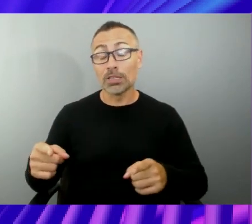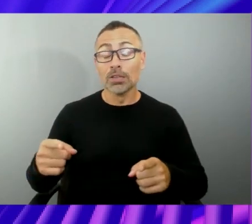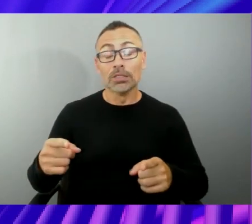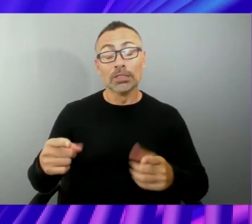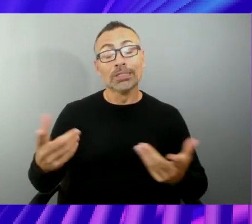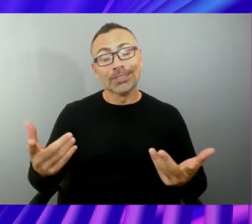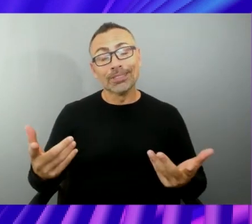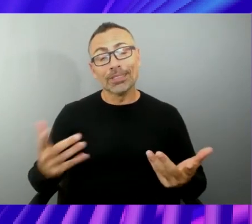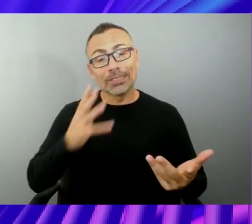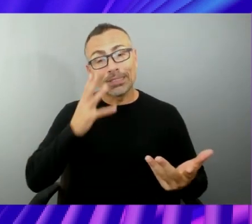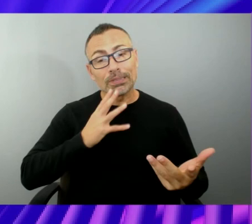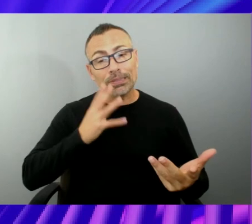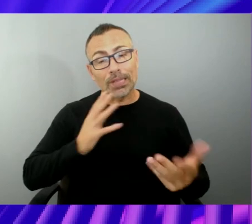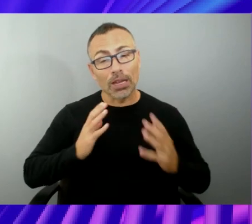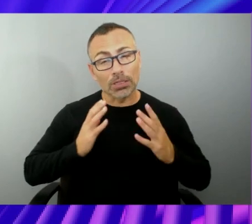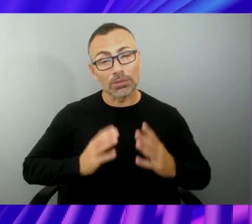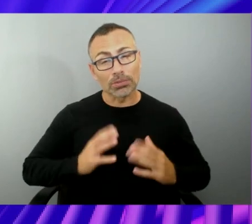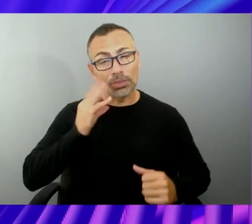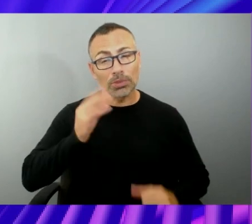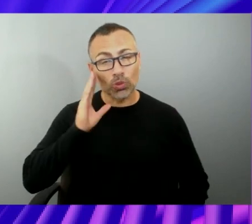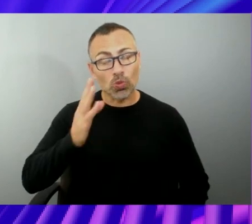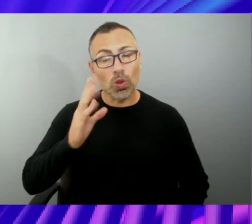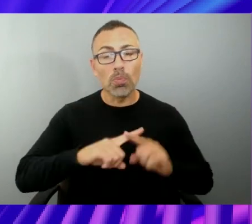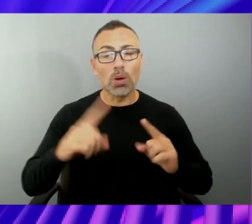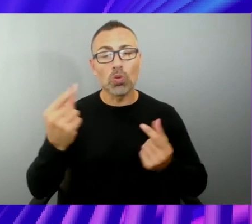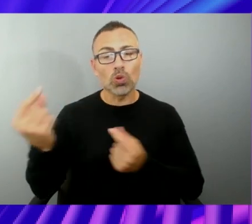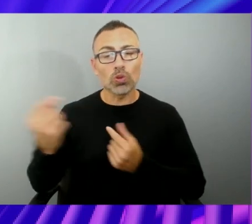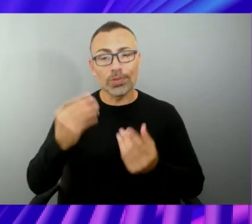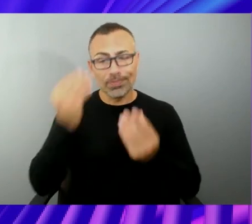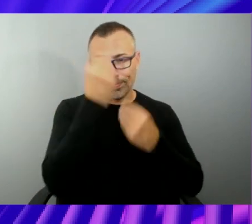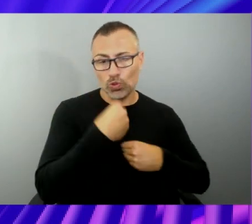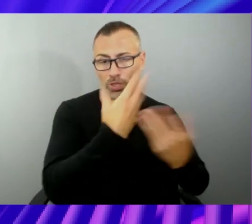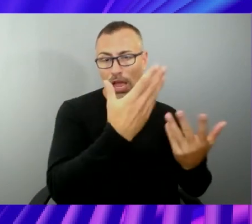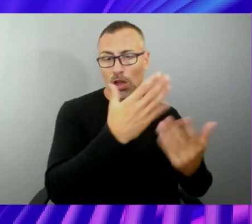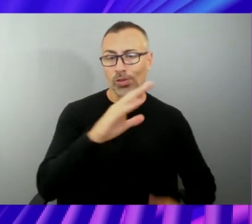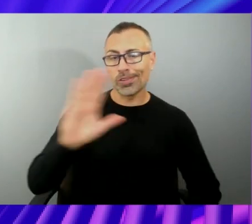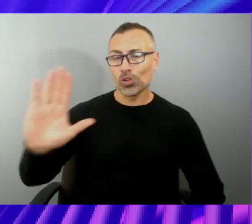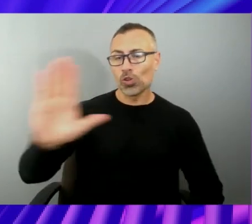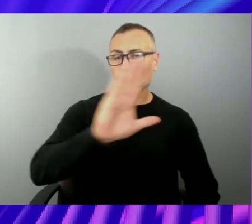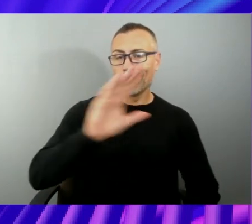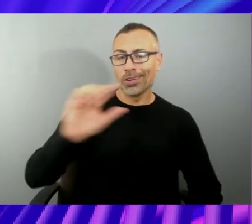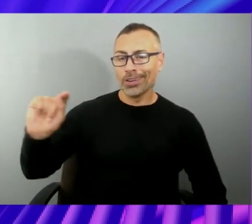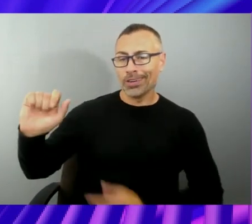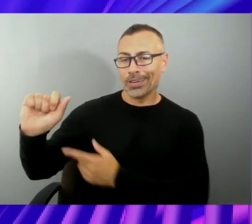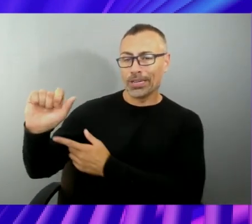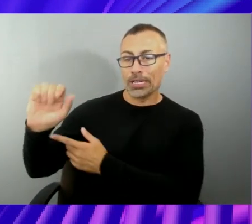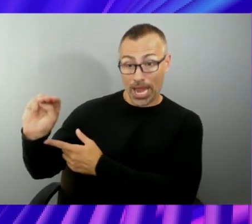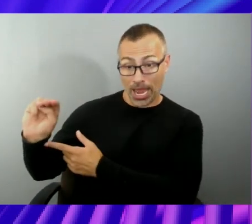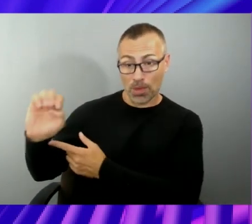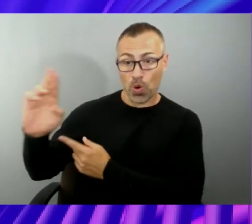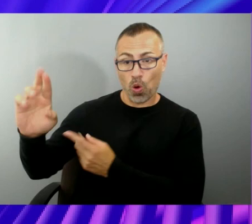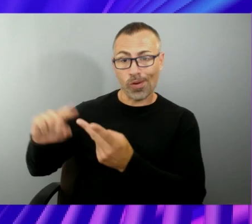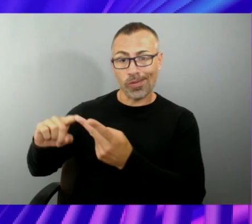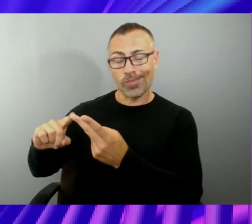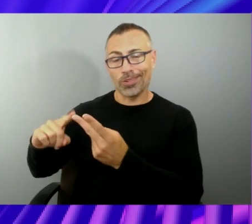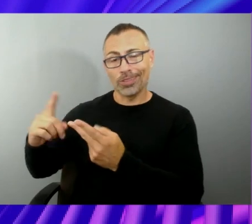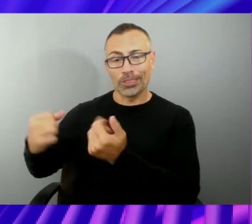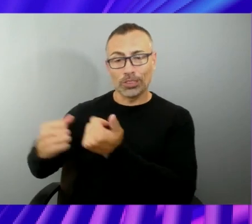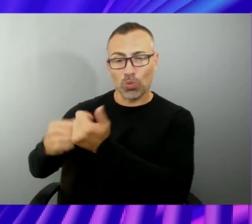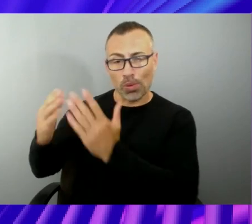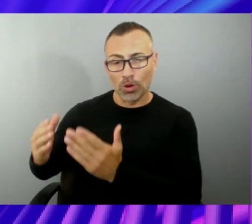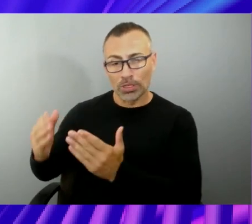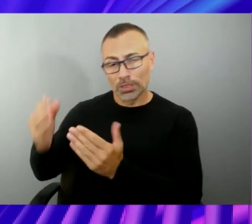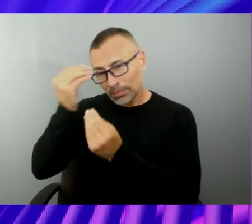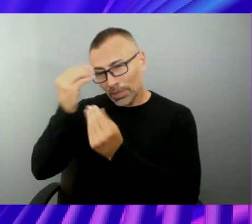Let your TAM or your Premier support know that you've got an incident, and they'll escalate that up to us. Yeah, right?